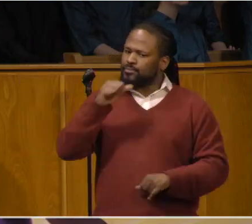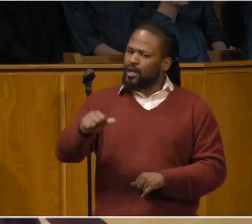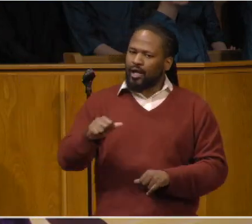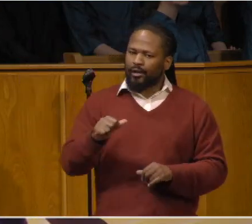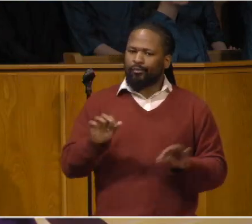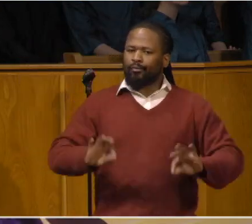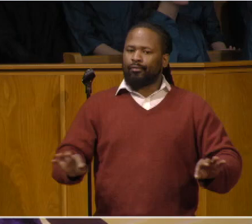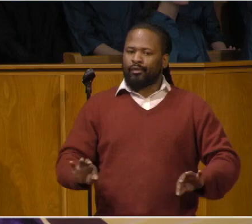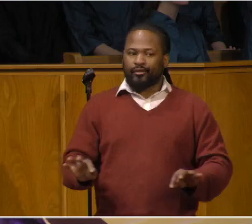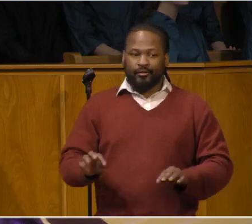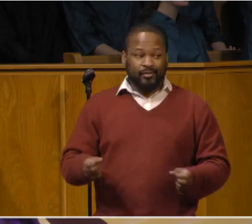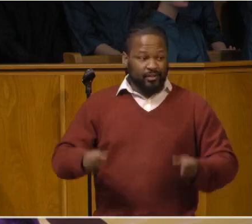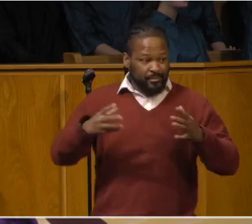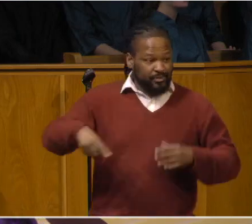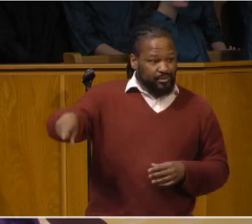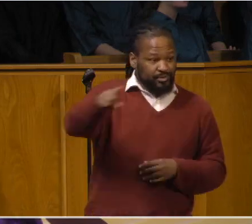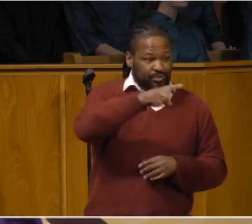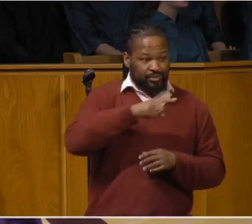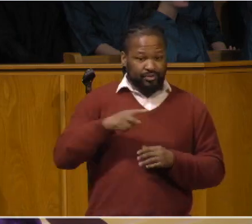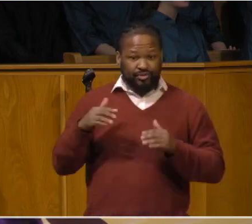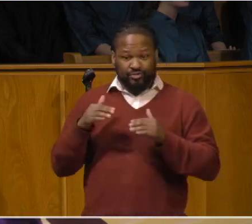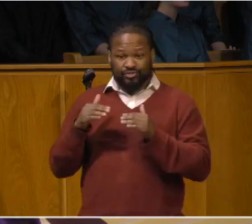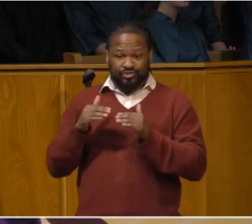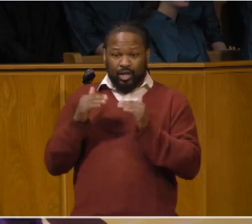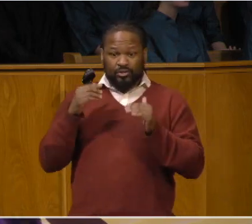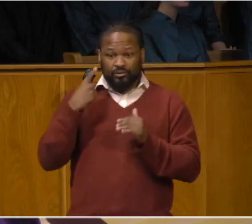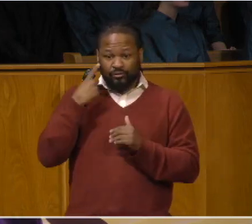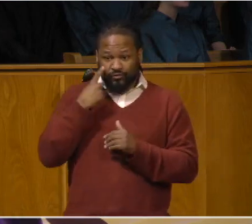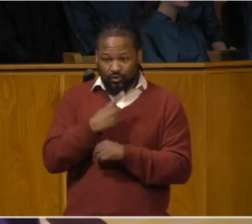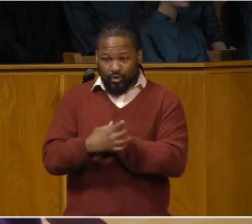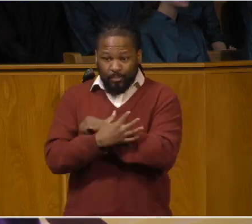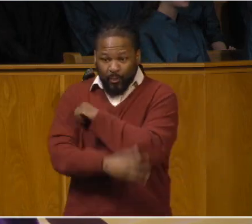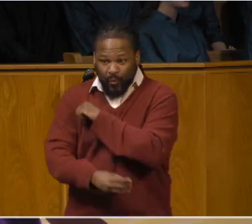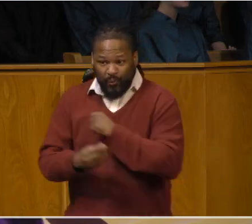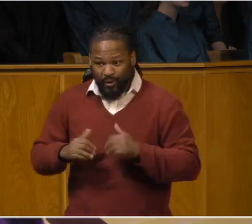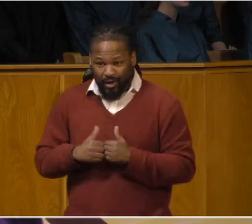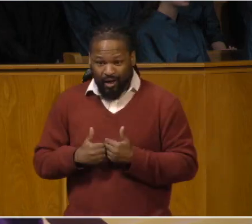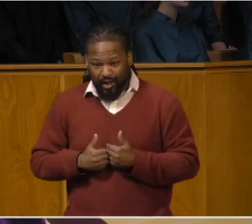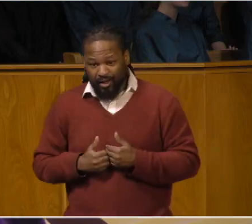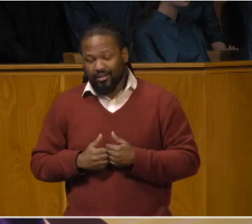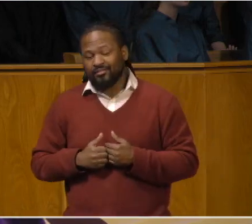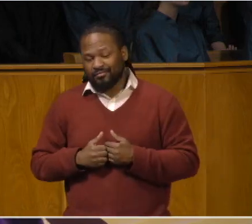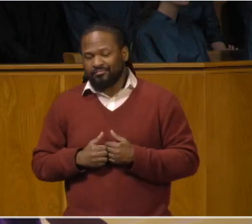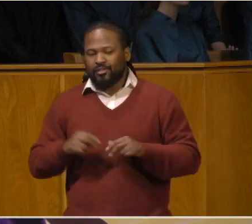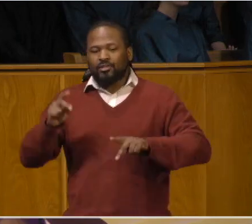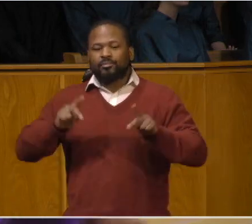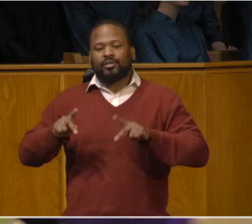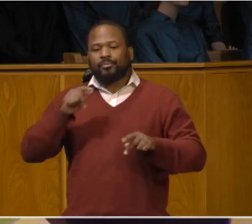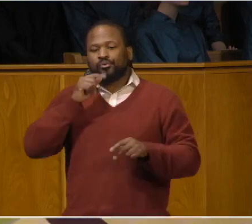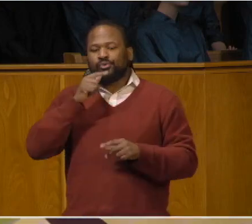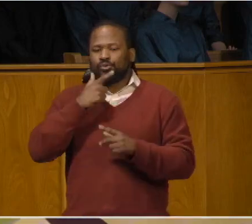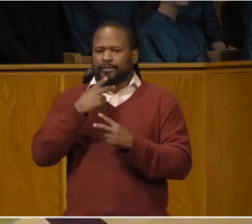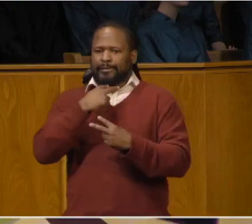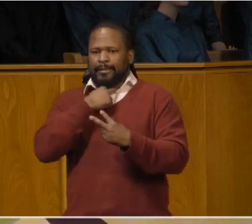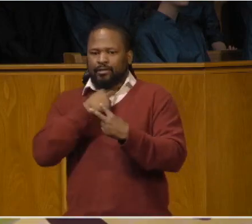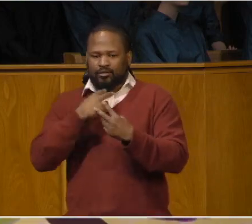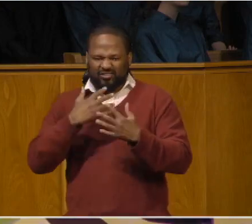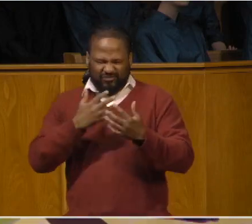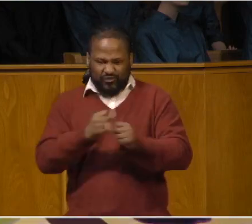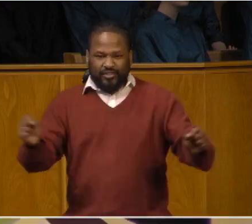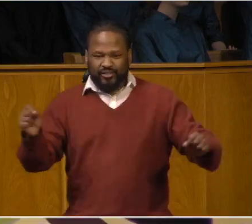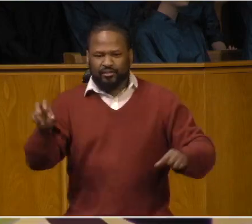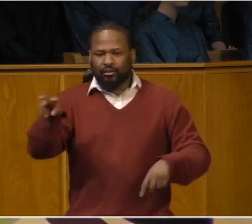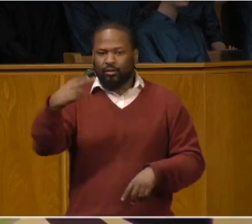How do you get justice for the poor? You help set the captives free. Well, I hear you asking, well, how do we do